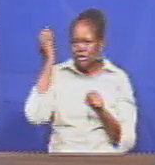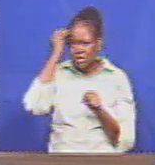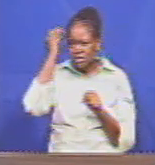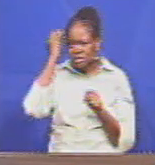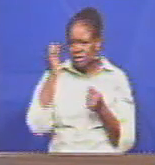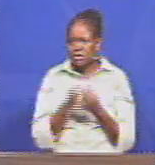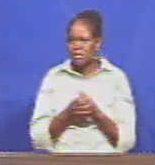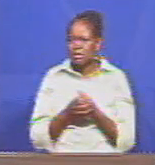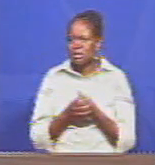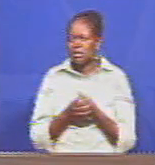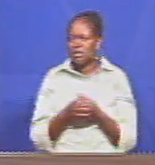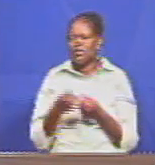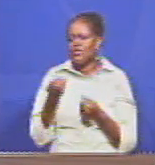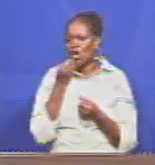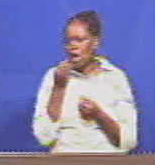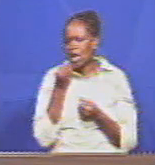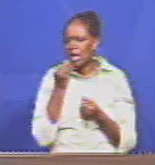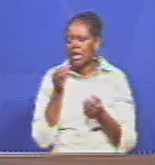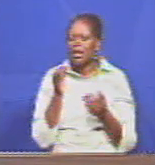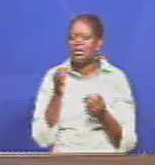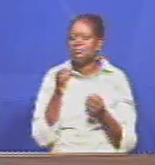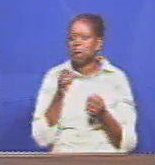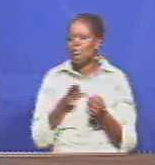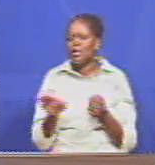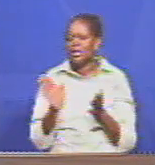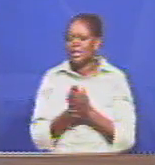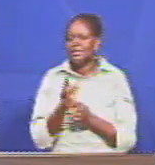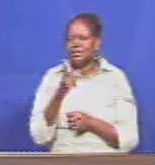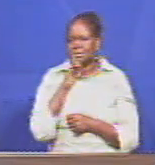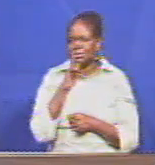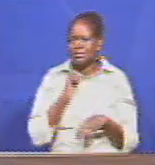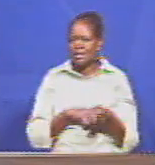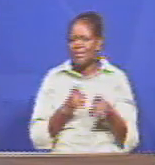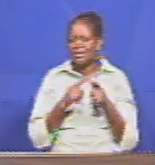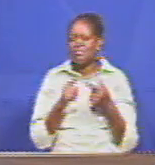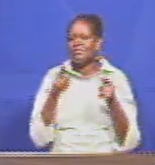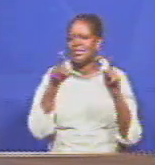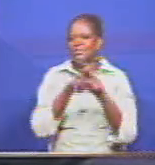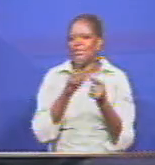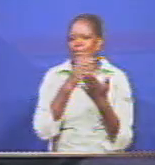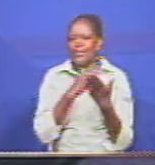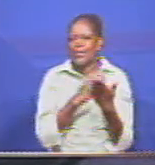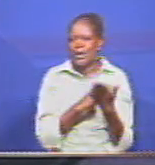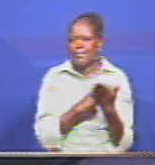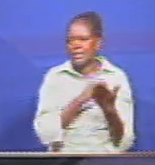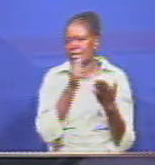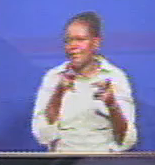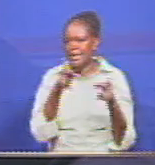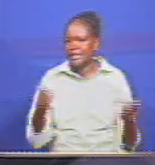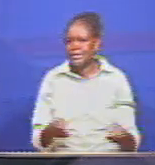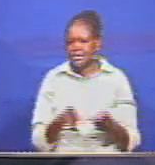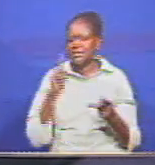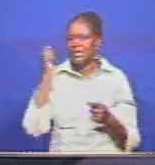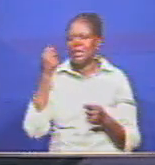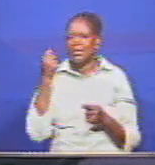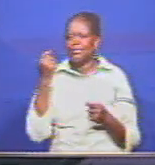and breakfast and lunch. Yes. And we have similar programs in other places of Kenya,